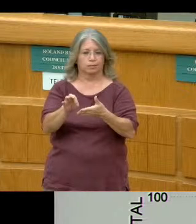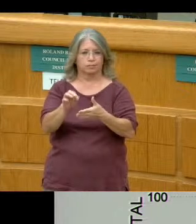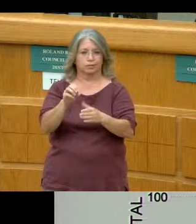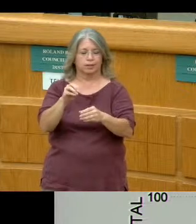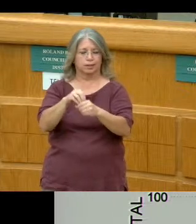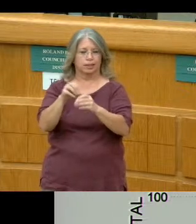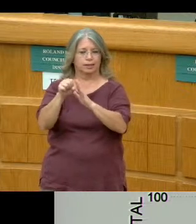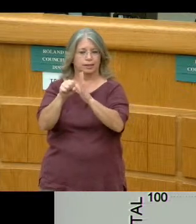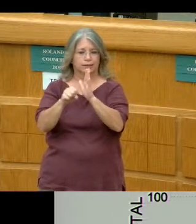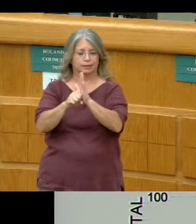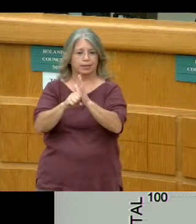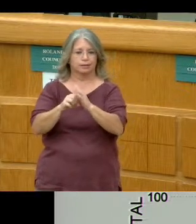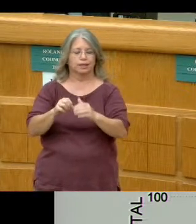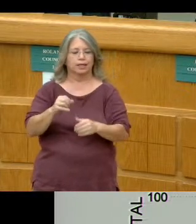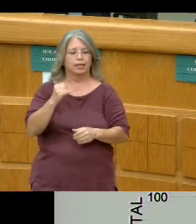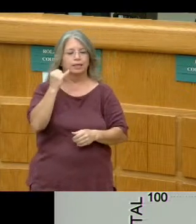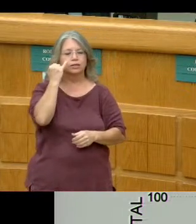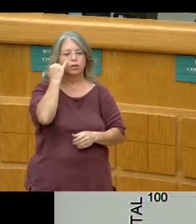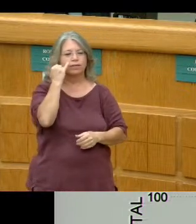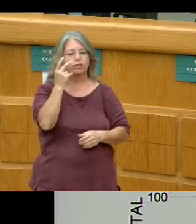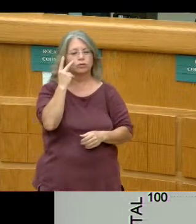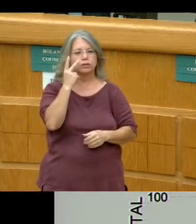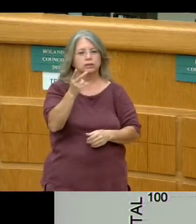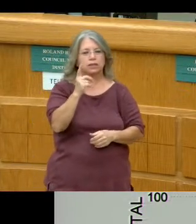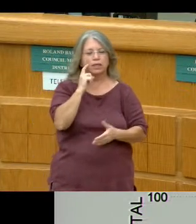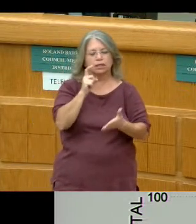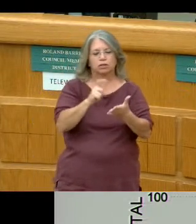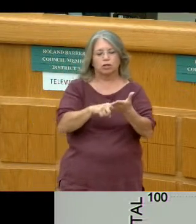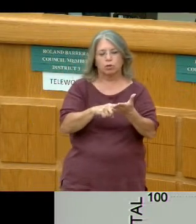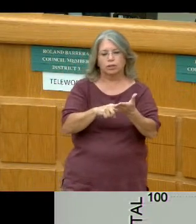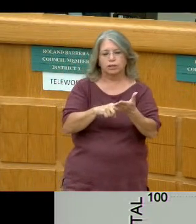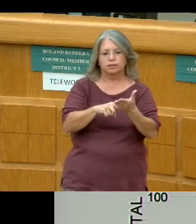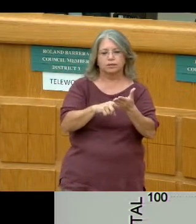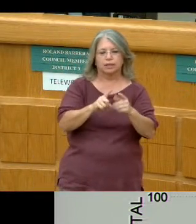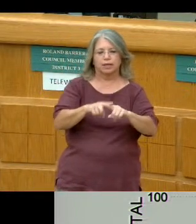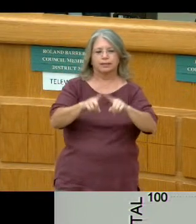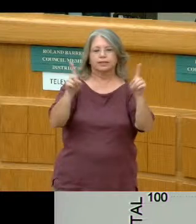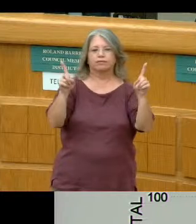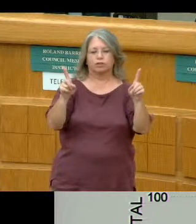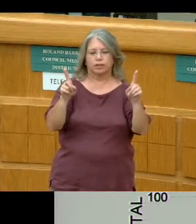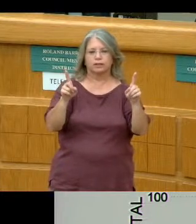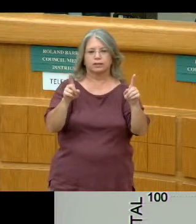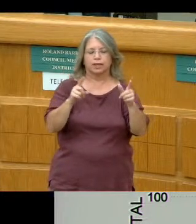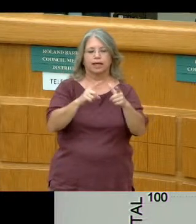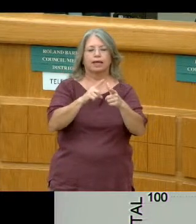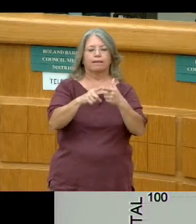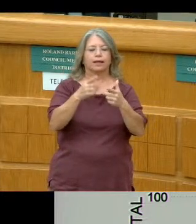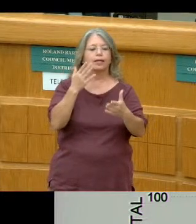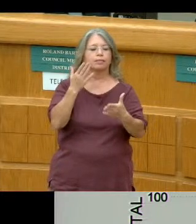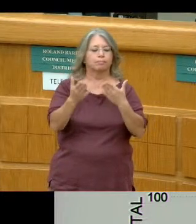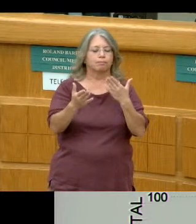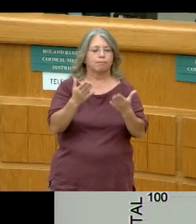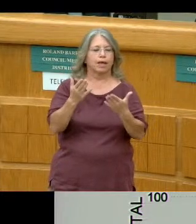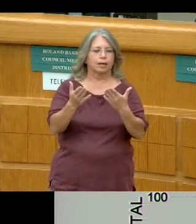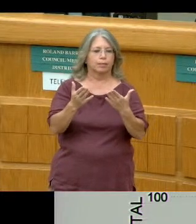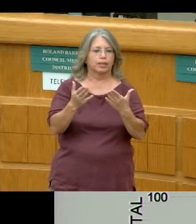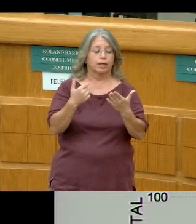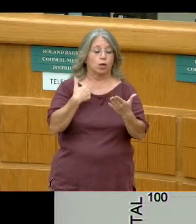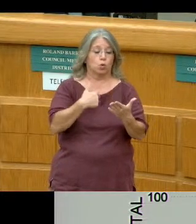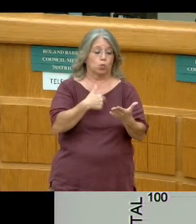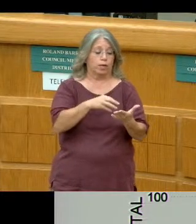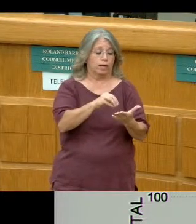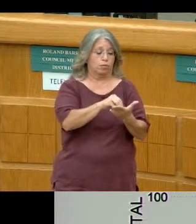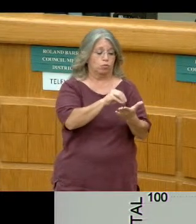fill in, it could be due to, in the past, something in section 2 had COVID, and we might have recorded that in the